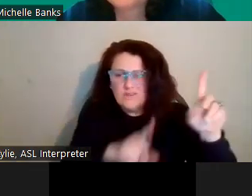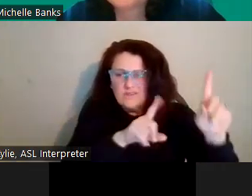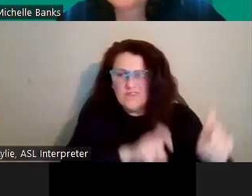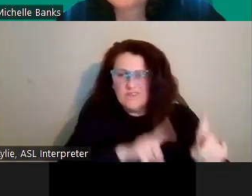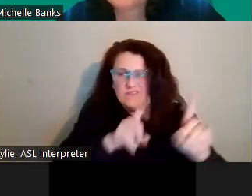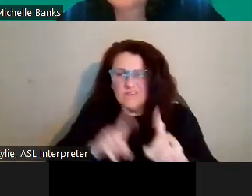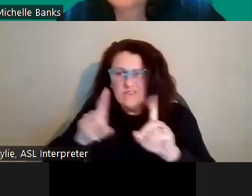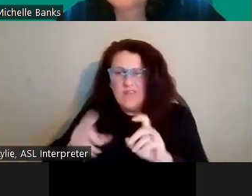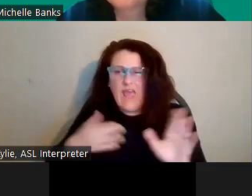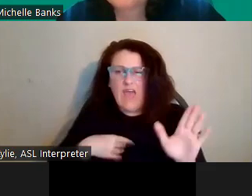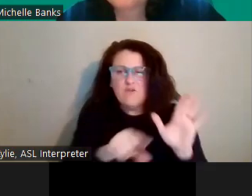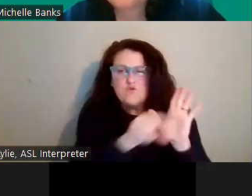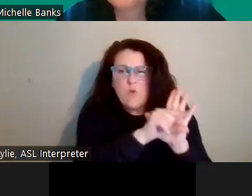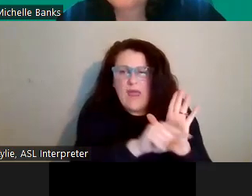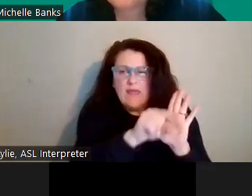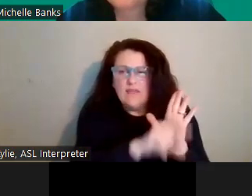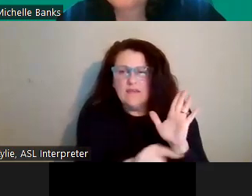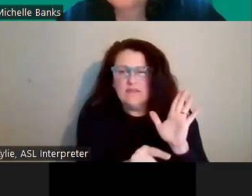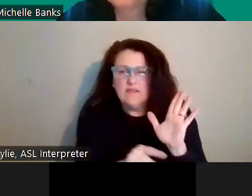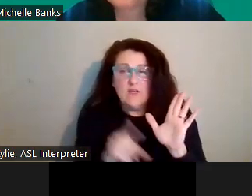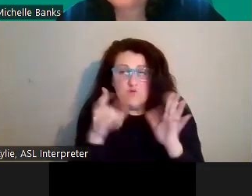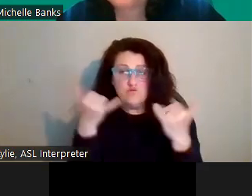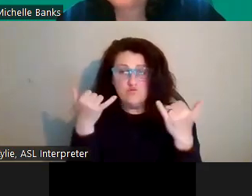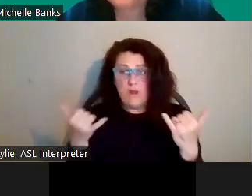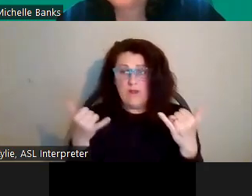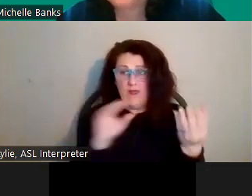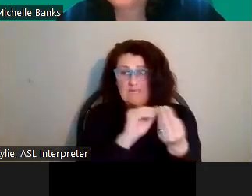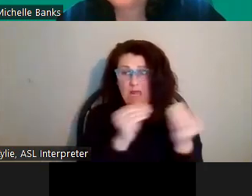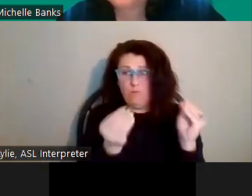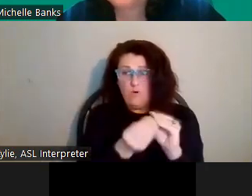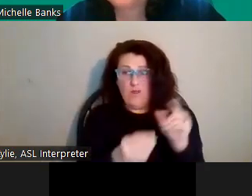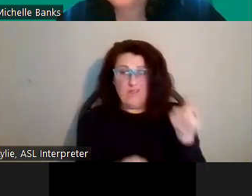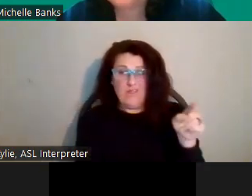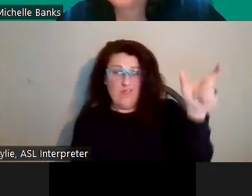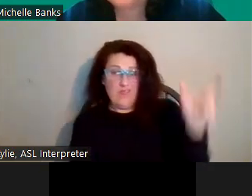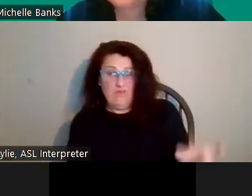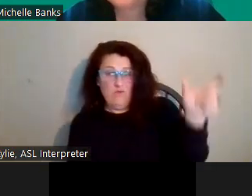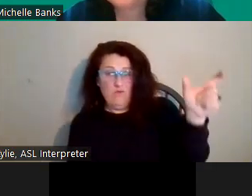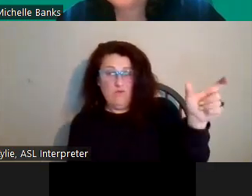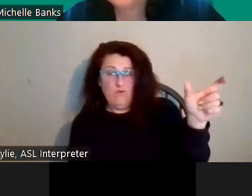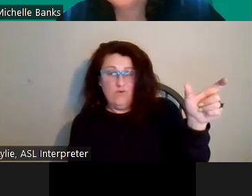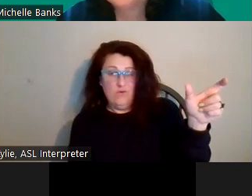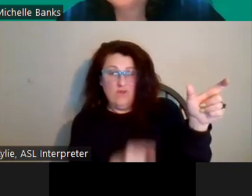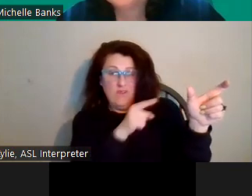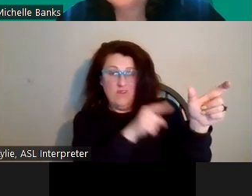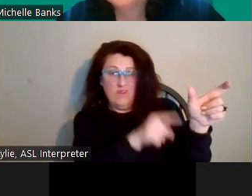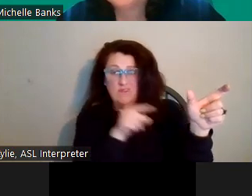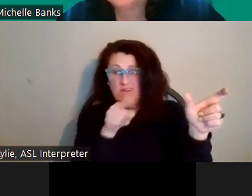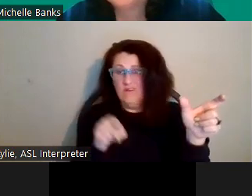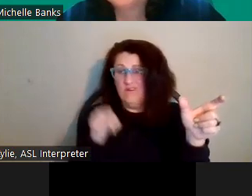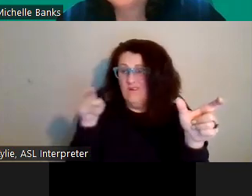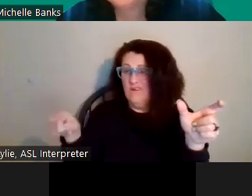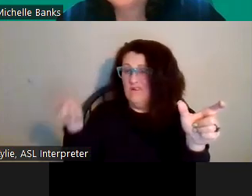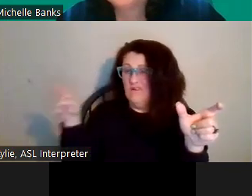of what your current standing is in that level. And then we